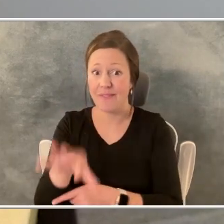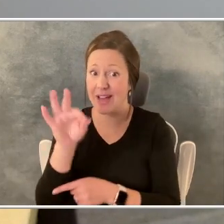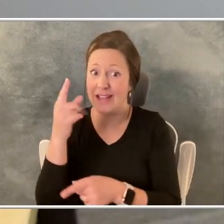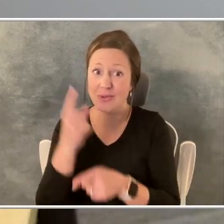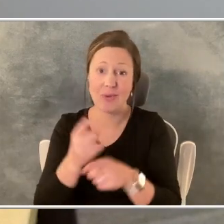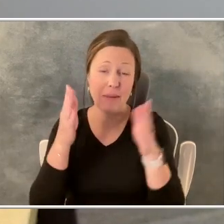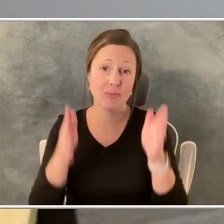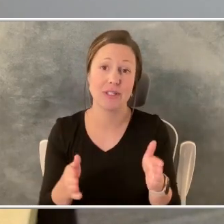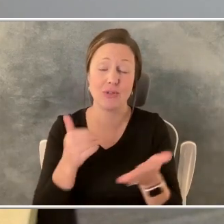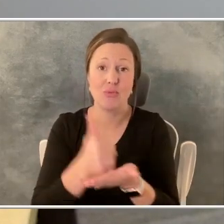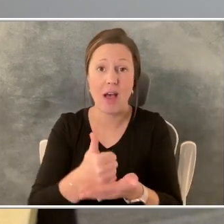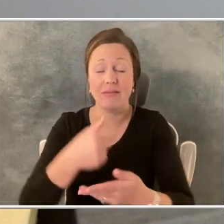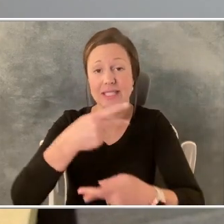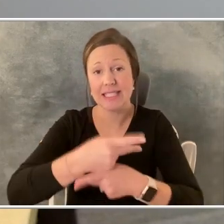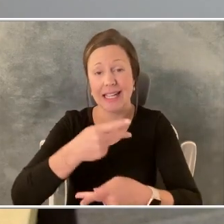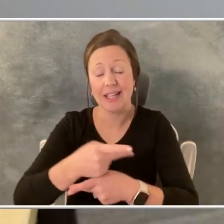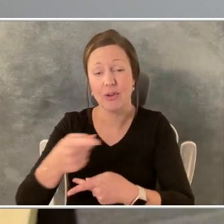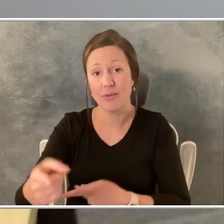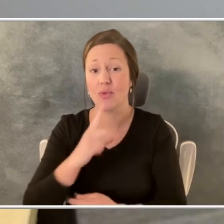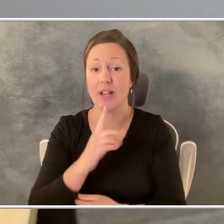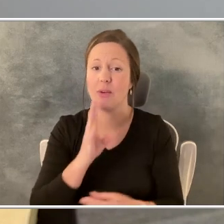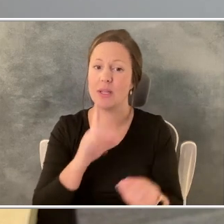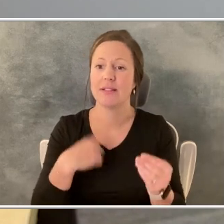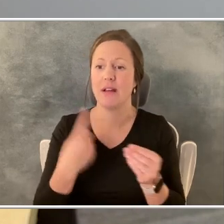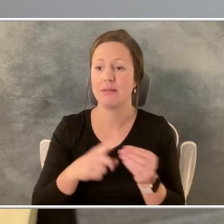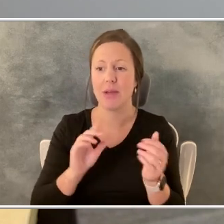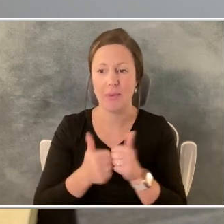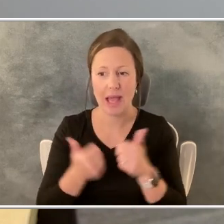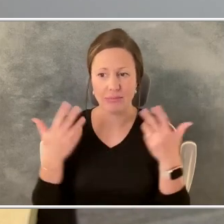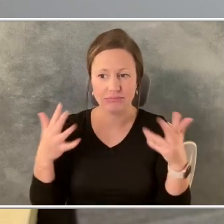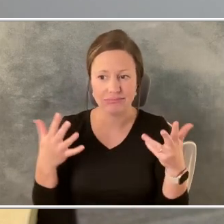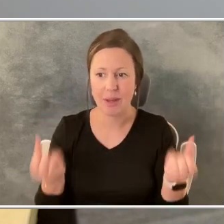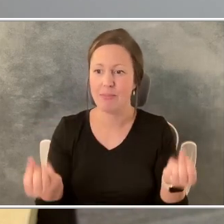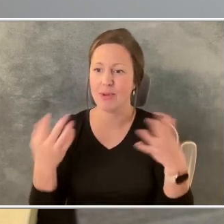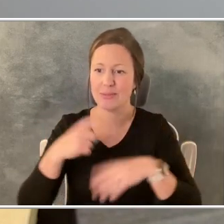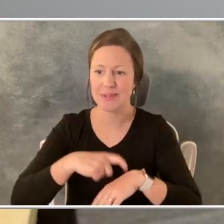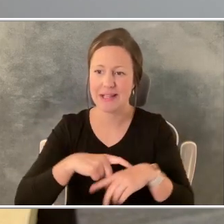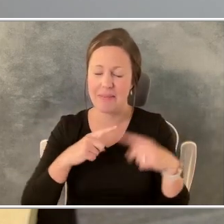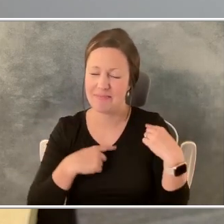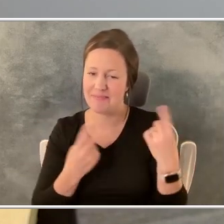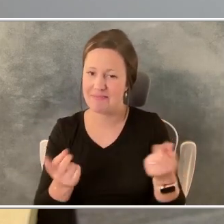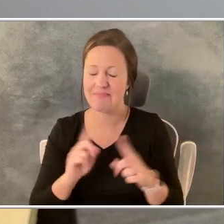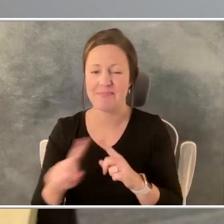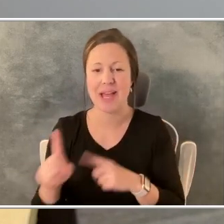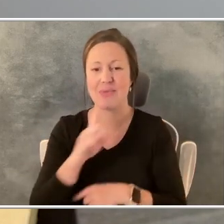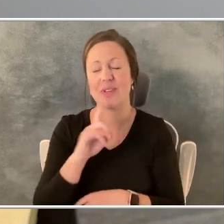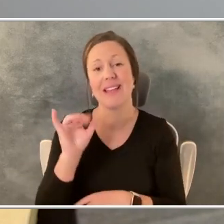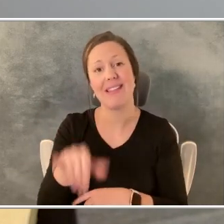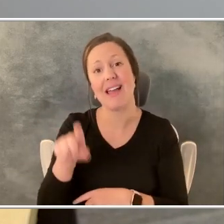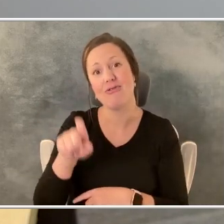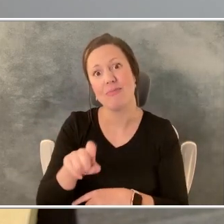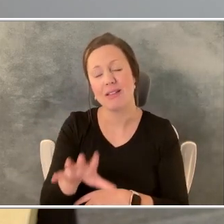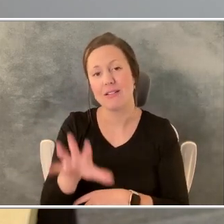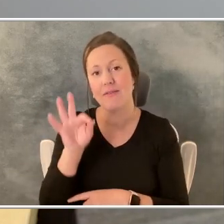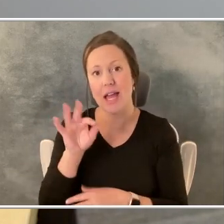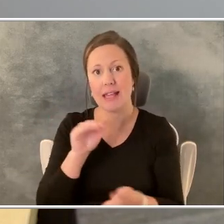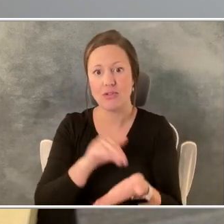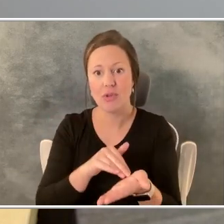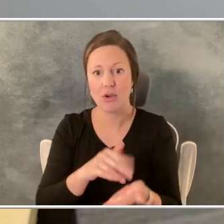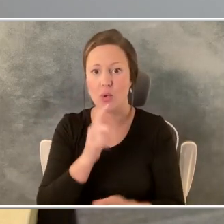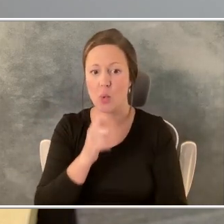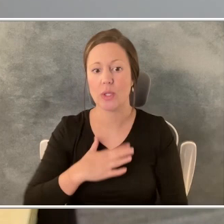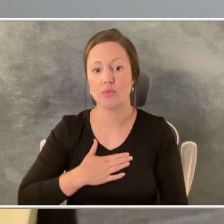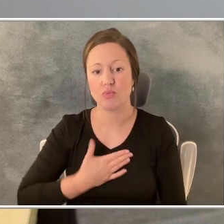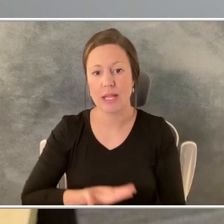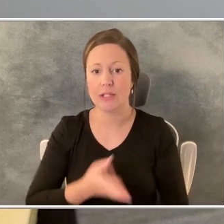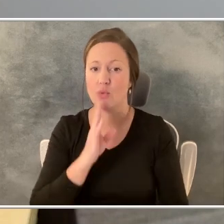you. I think we talked about how to do that multiple times, but I think that's find the doctor that is willing to talk